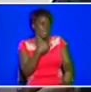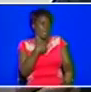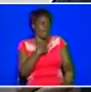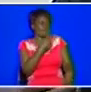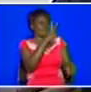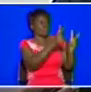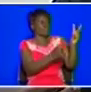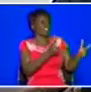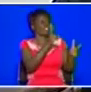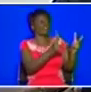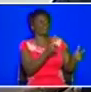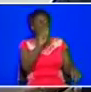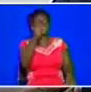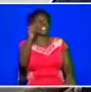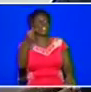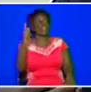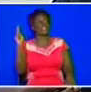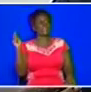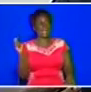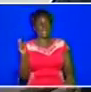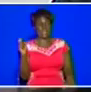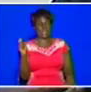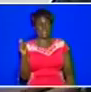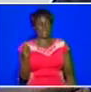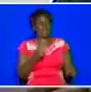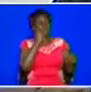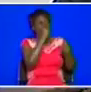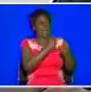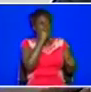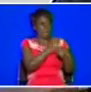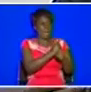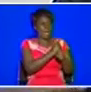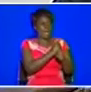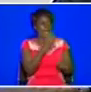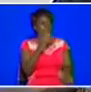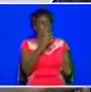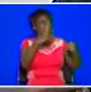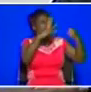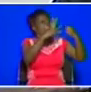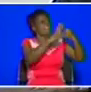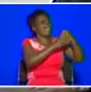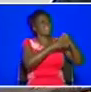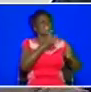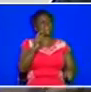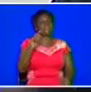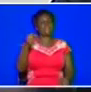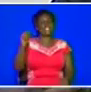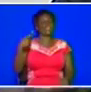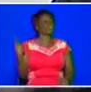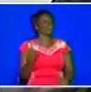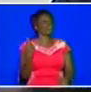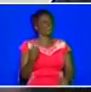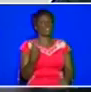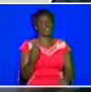of 22 million tons. Okay, the operational capacity is only 9 million tons. The